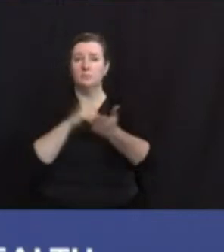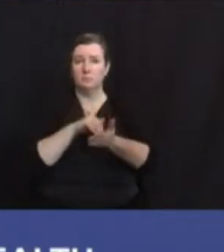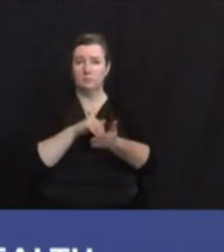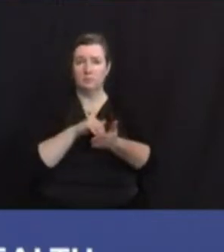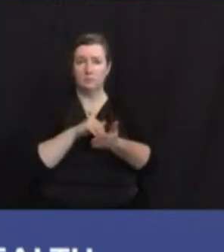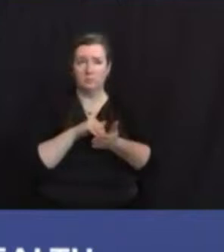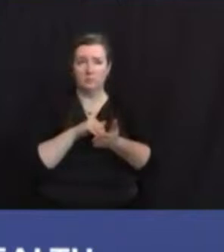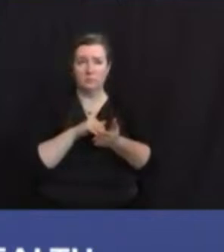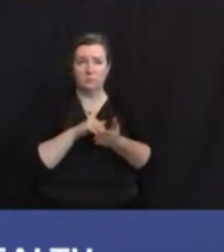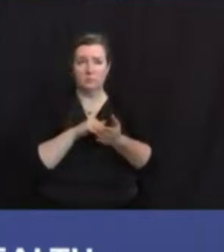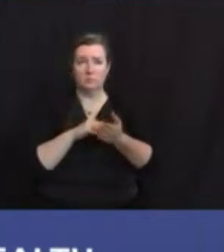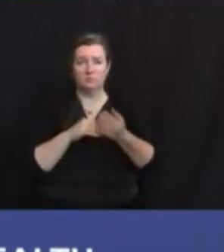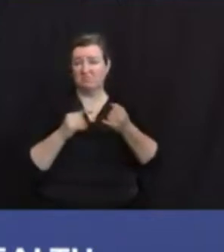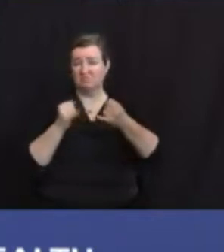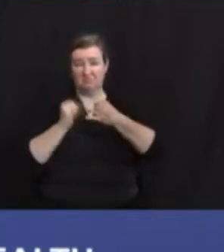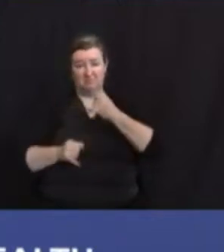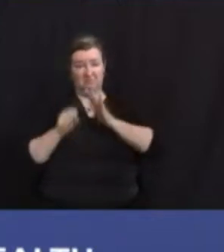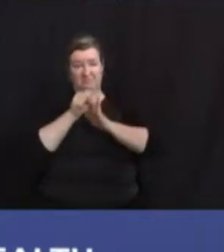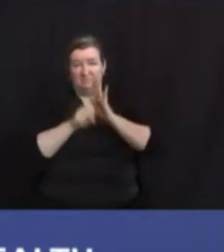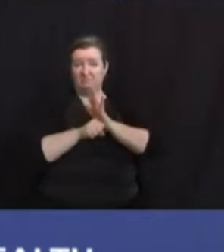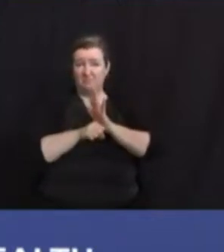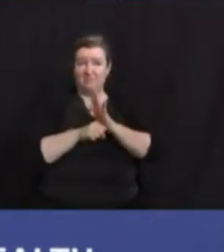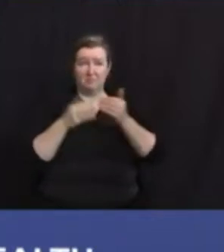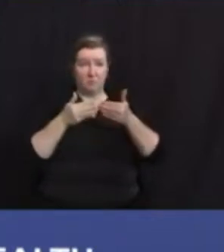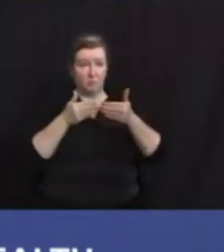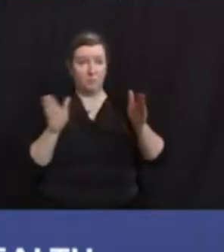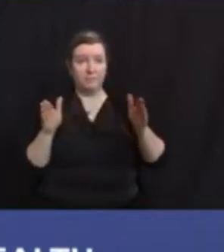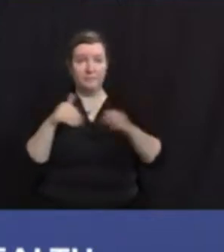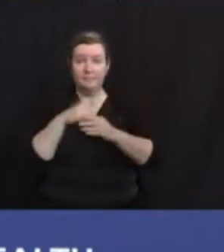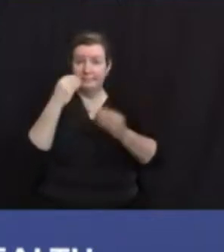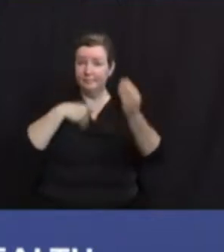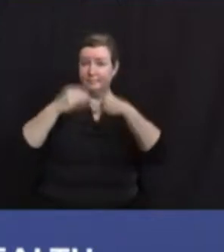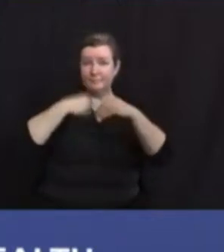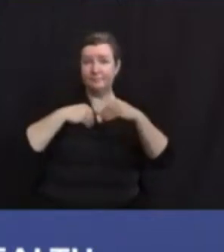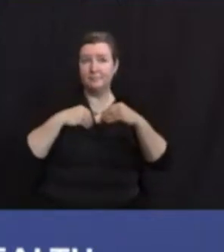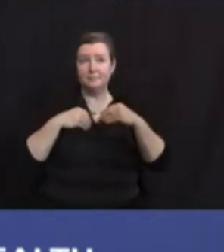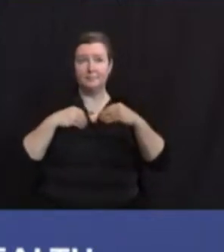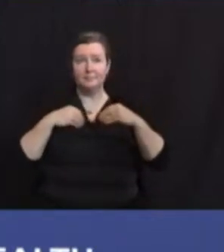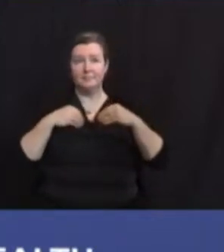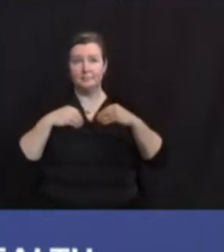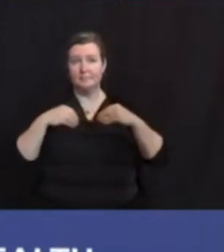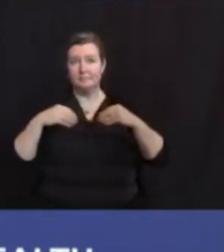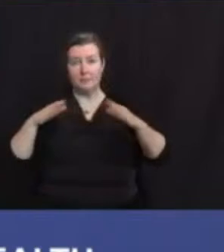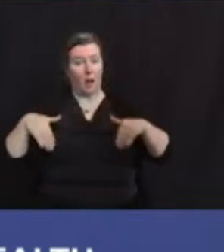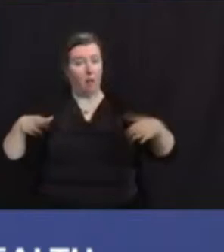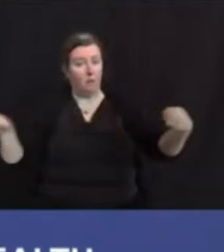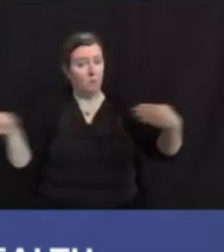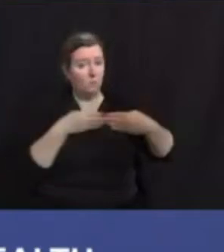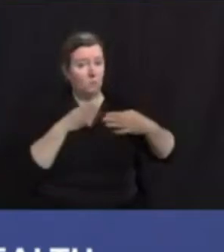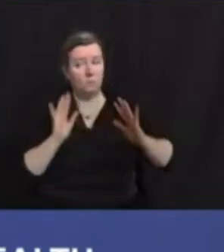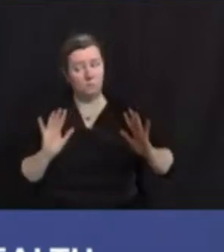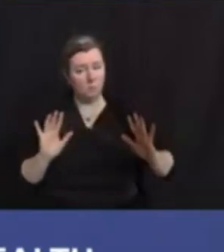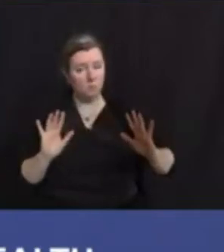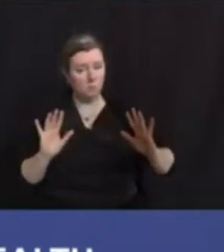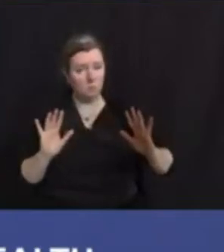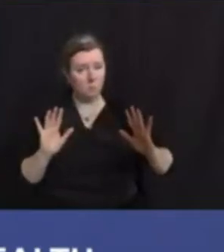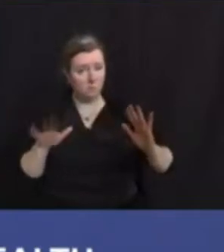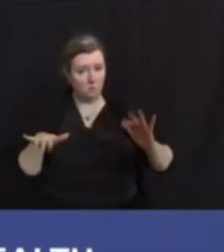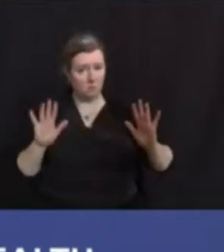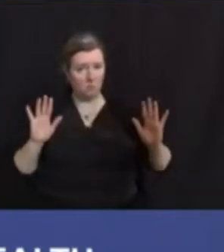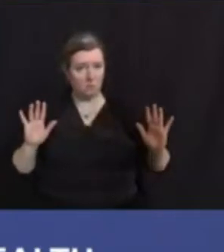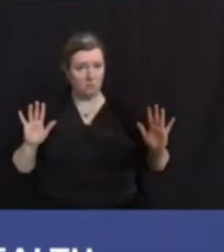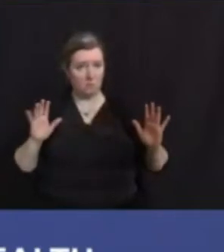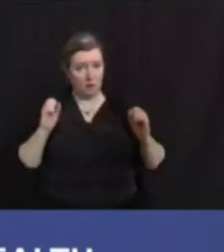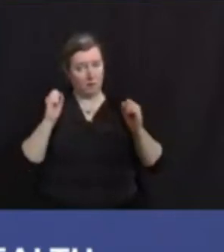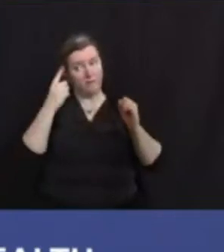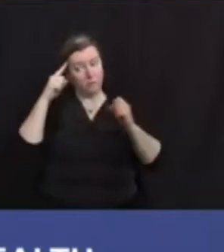nation to open up indoors, but we haven't wavered since then. And that's now many months. So we wouldn't be taking these